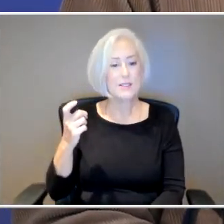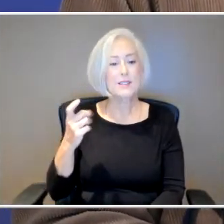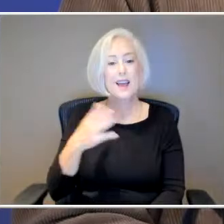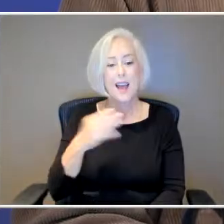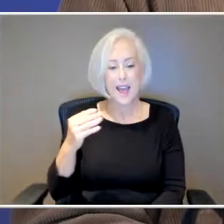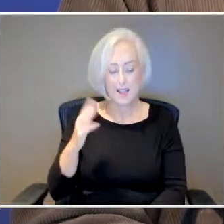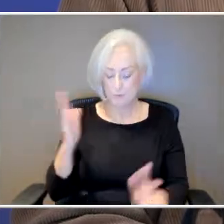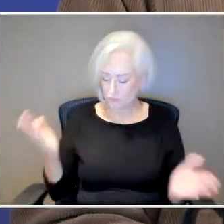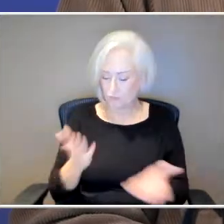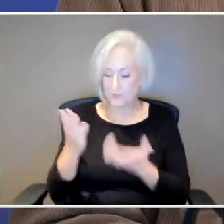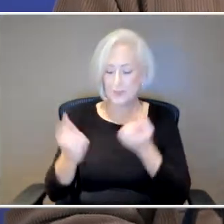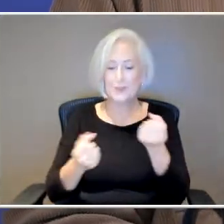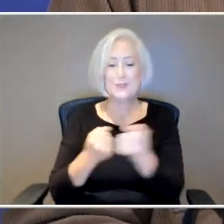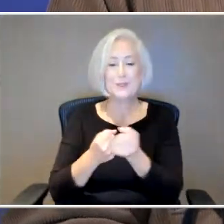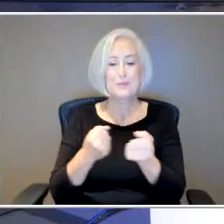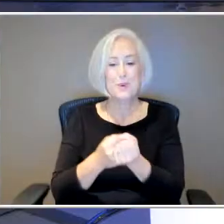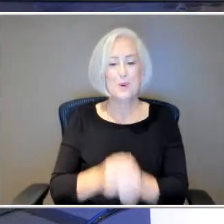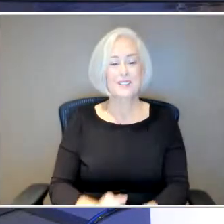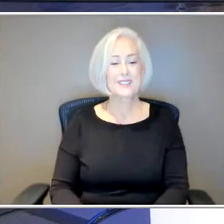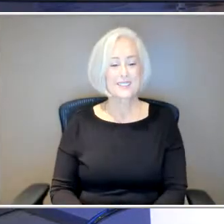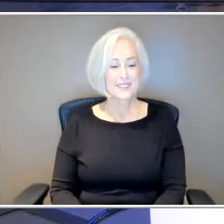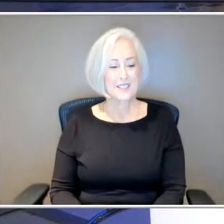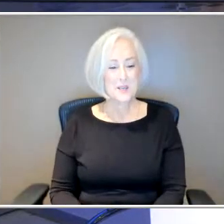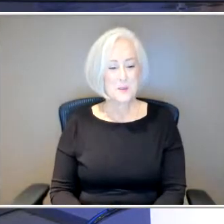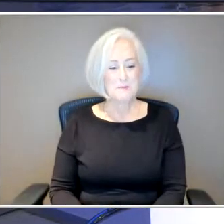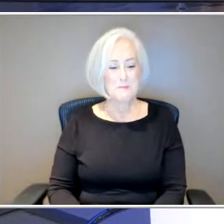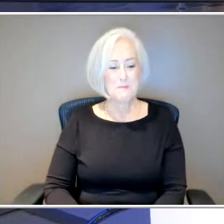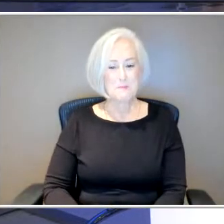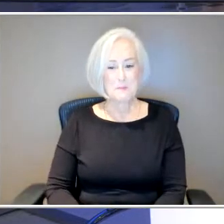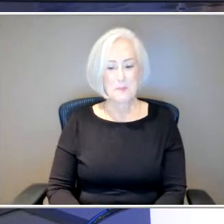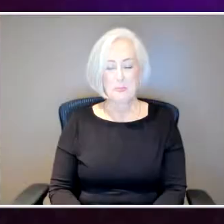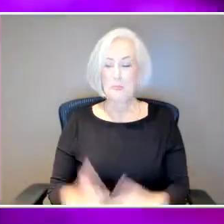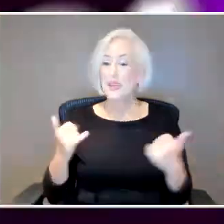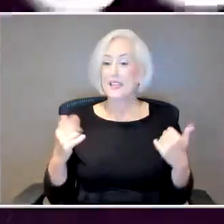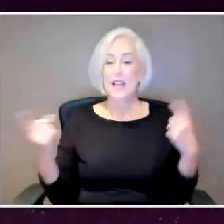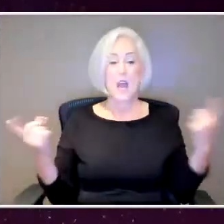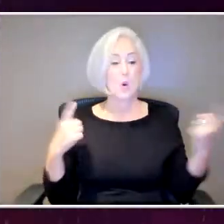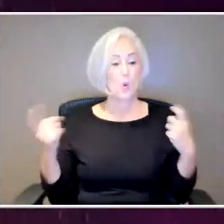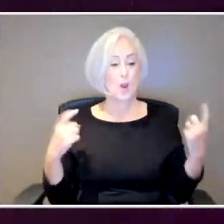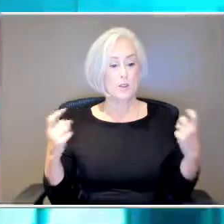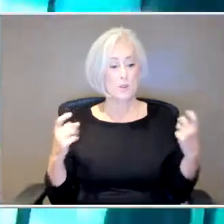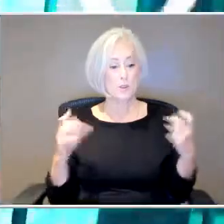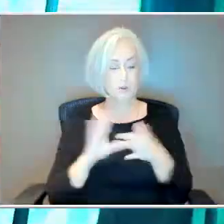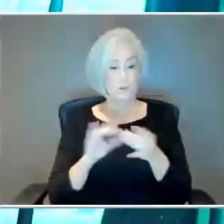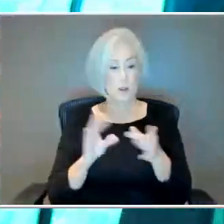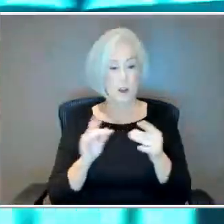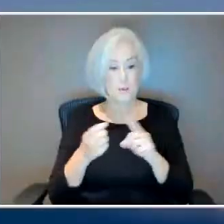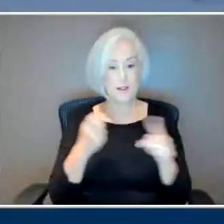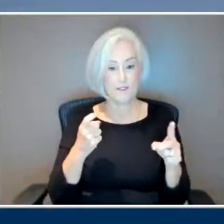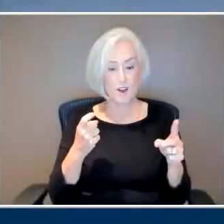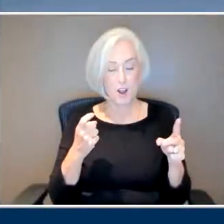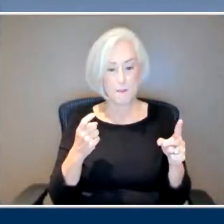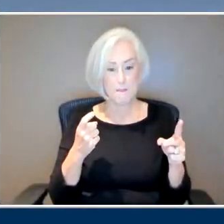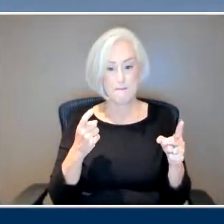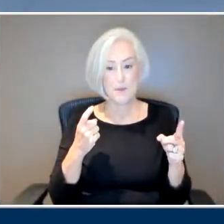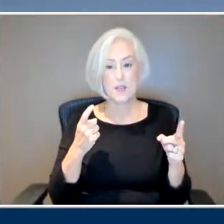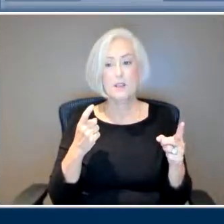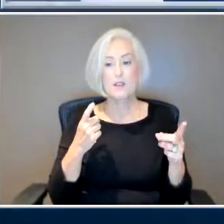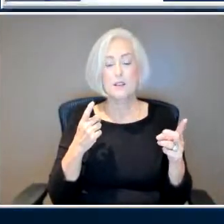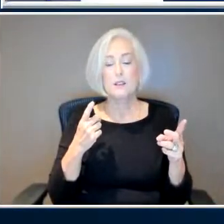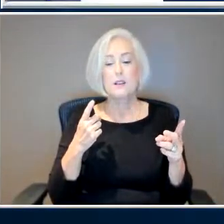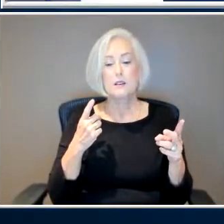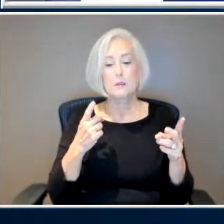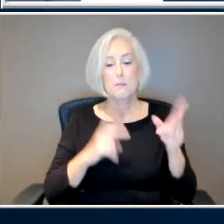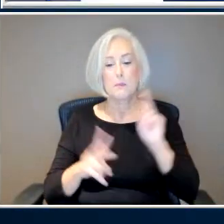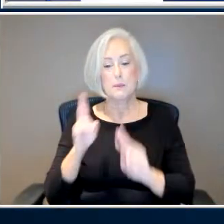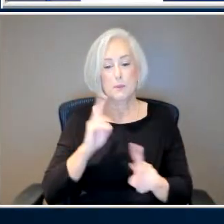her every step of the way. We have some questions coming in and some comments from our viewers, and I want to get to one right out of the